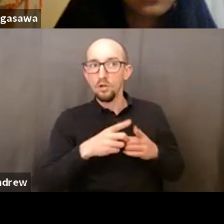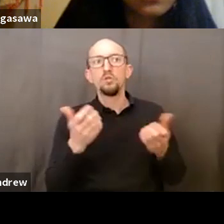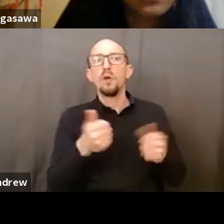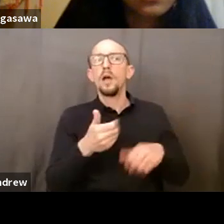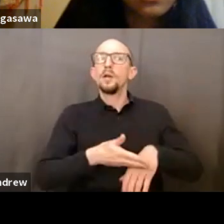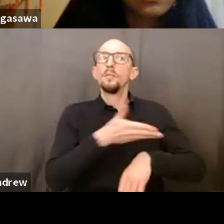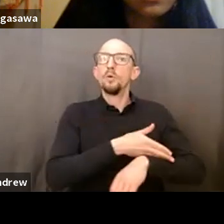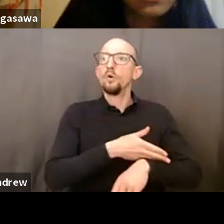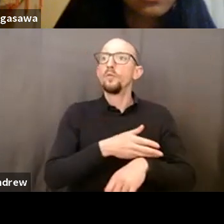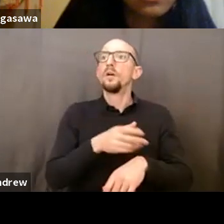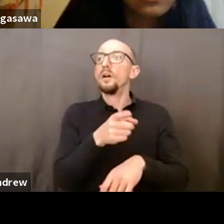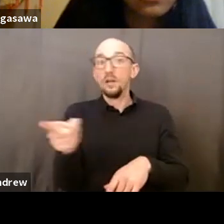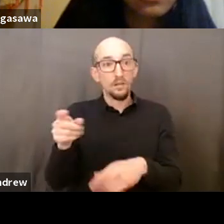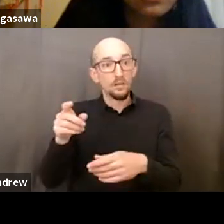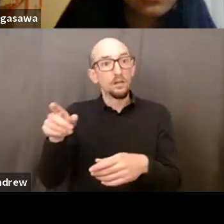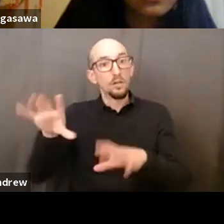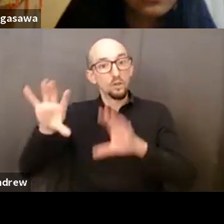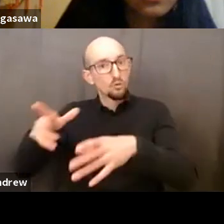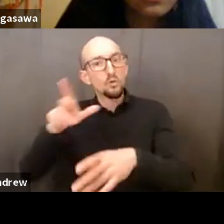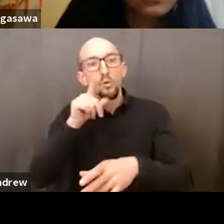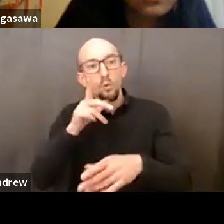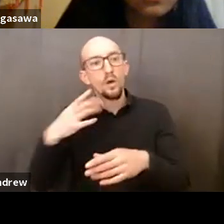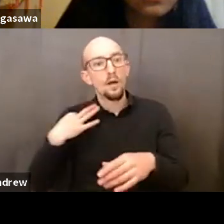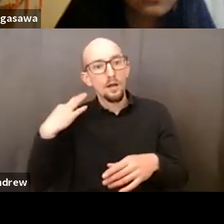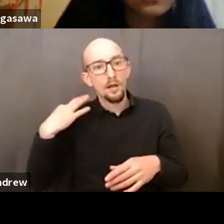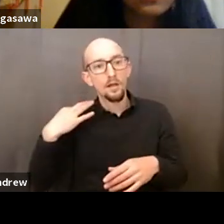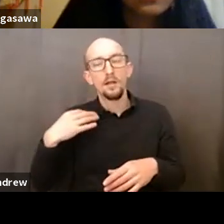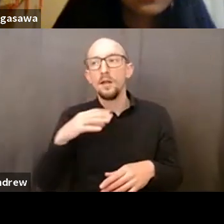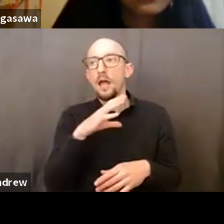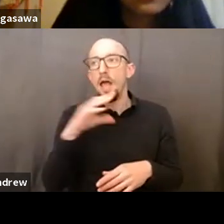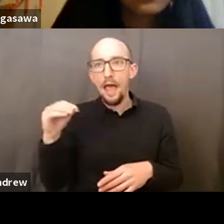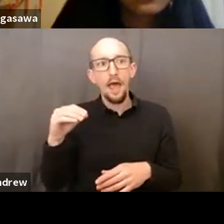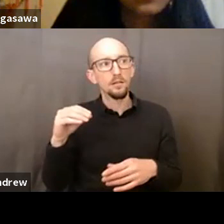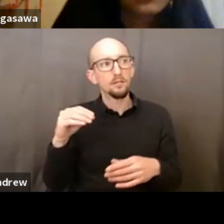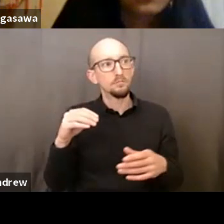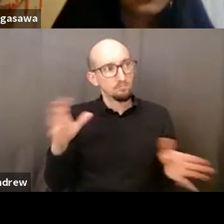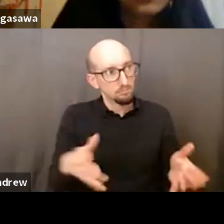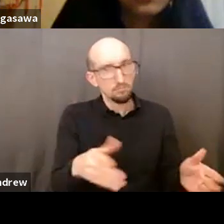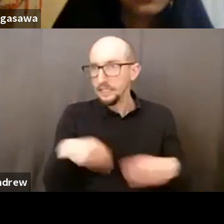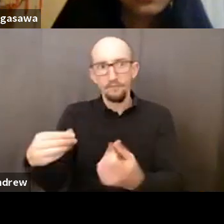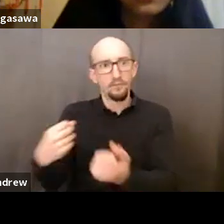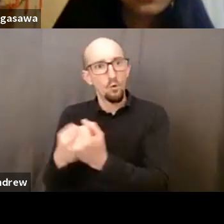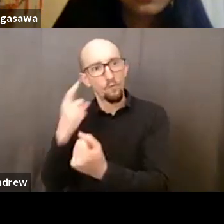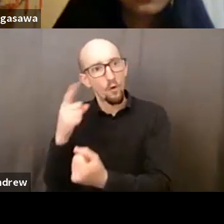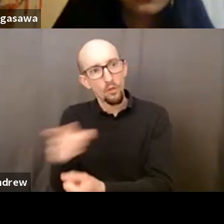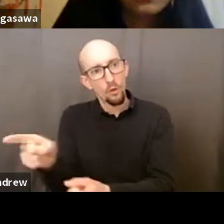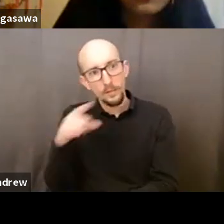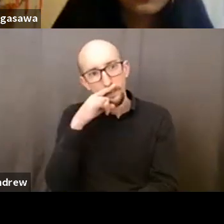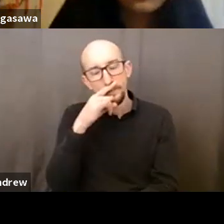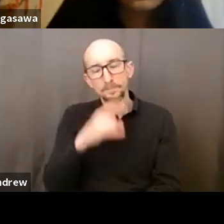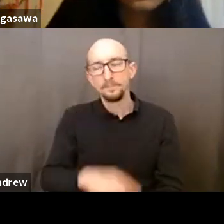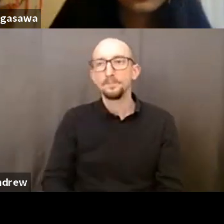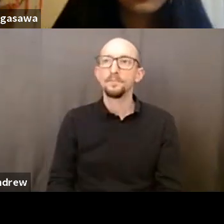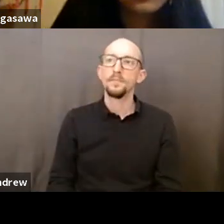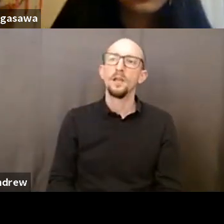try to ensure that there is support for these kids. And so I